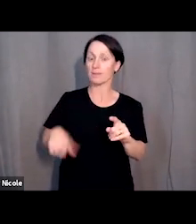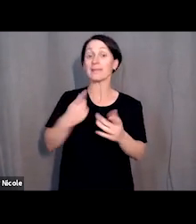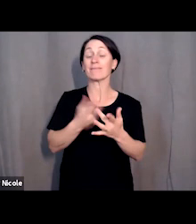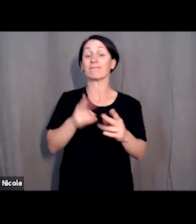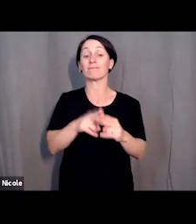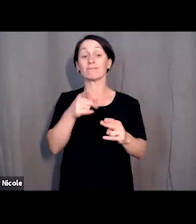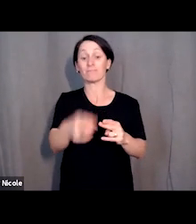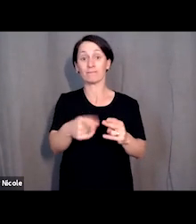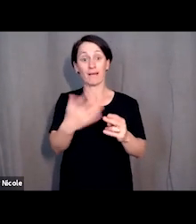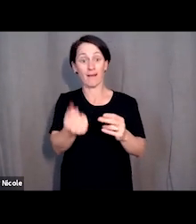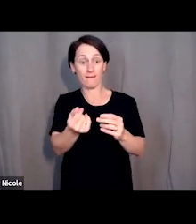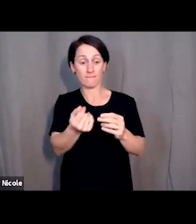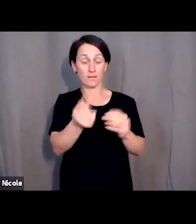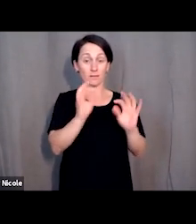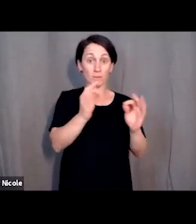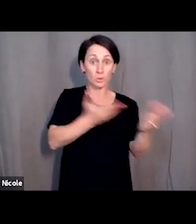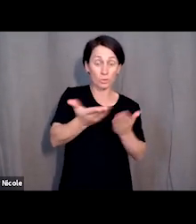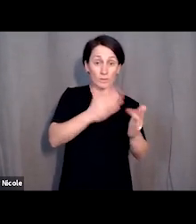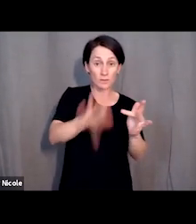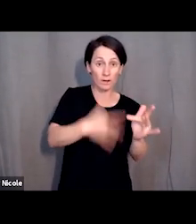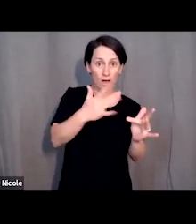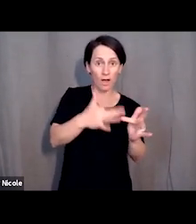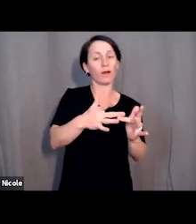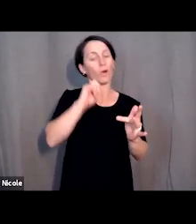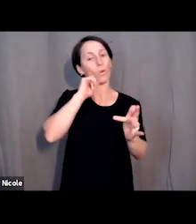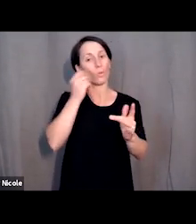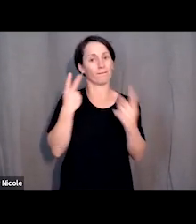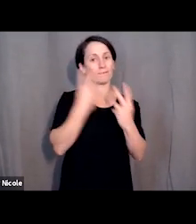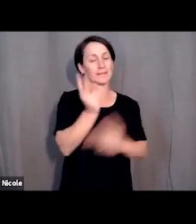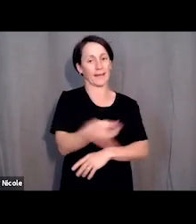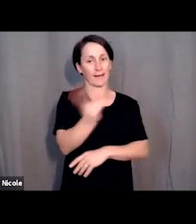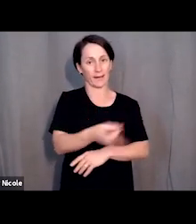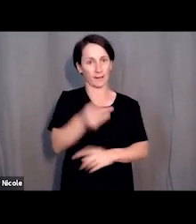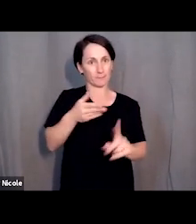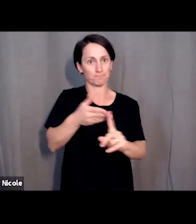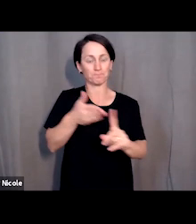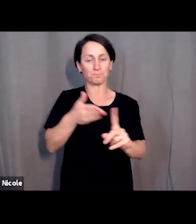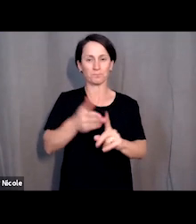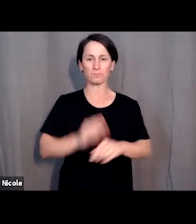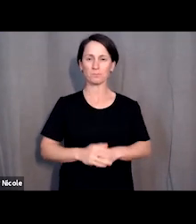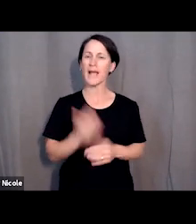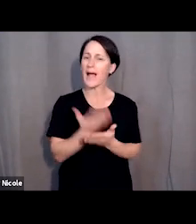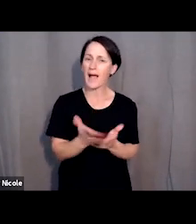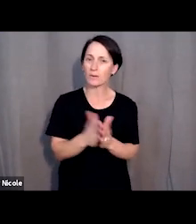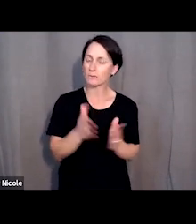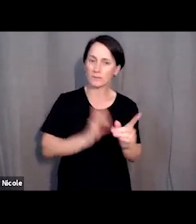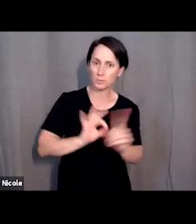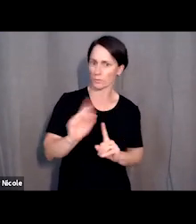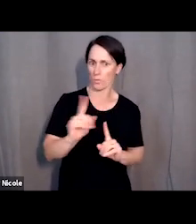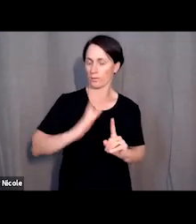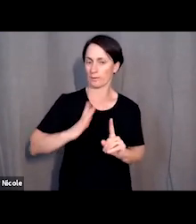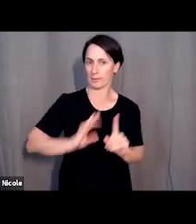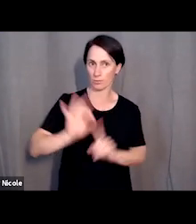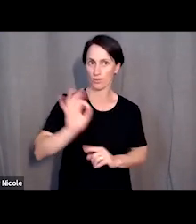place. Catherine, would you like to go to the next slide? So what do we need to improve? I sort